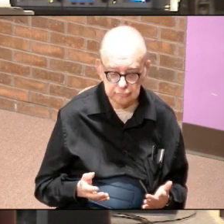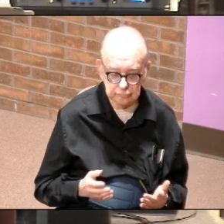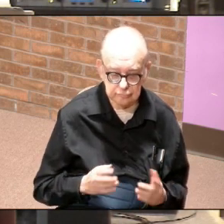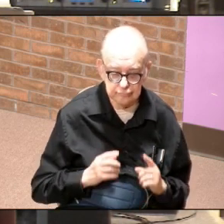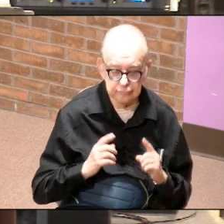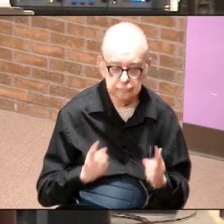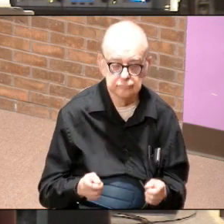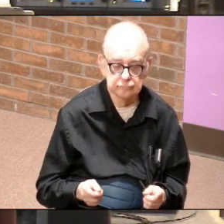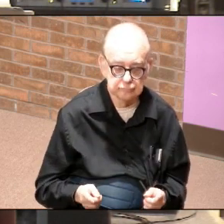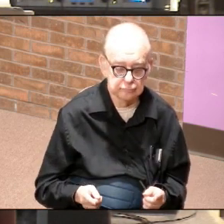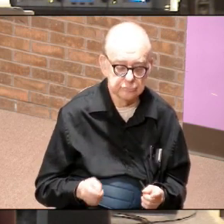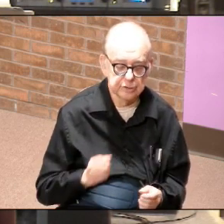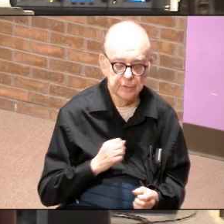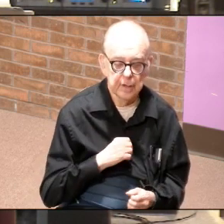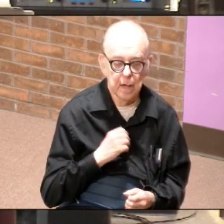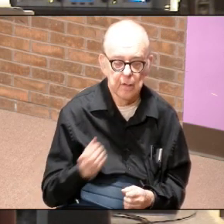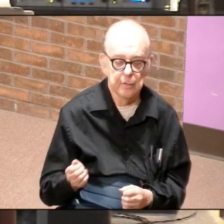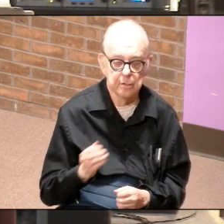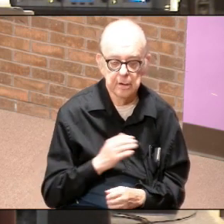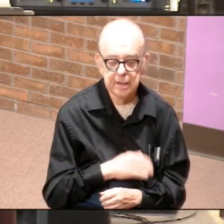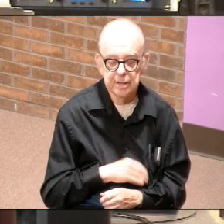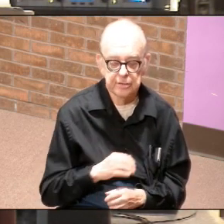to the other side of Middletown,